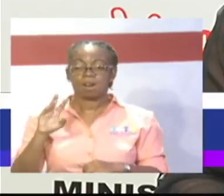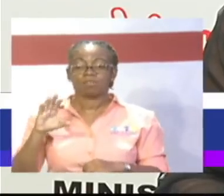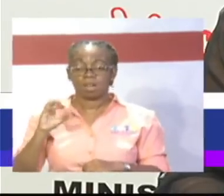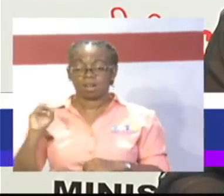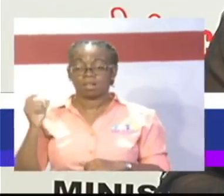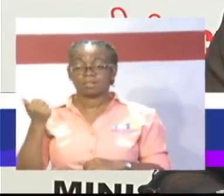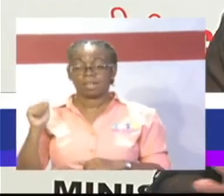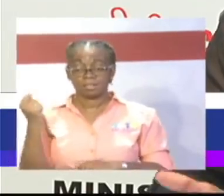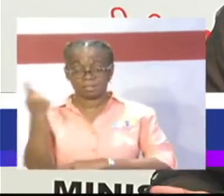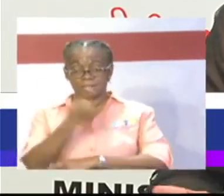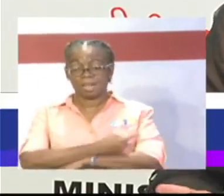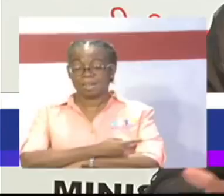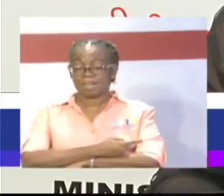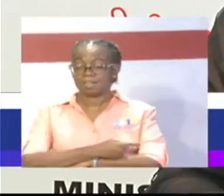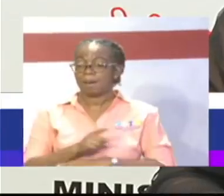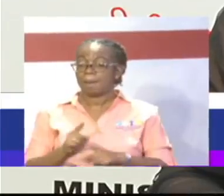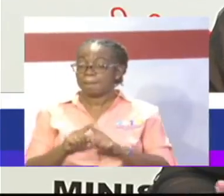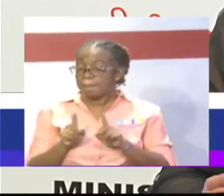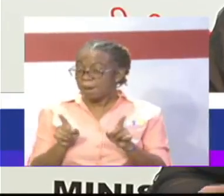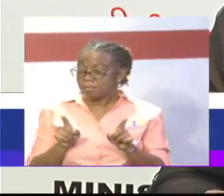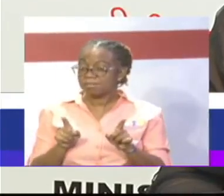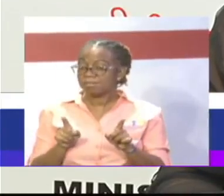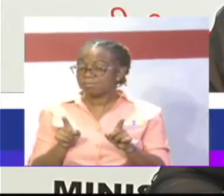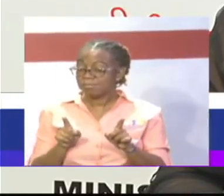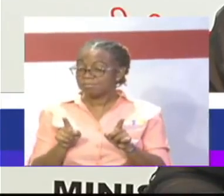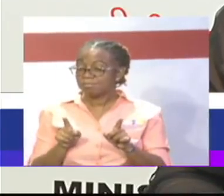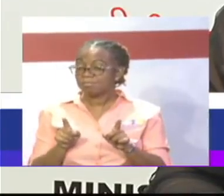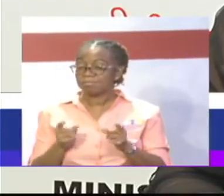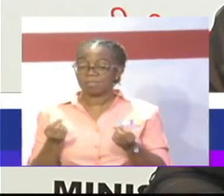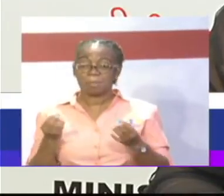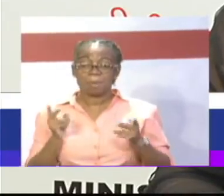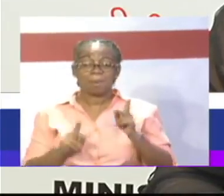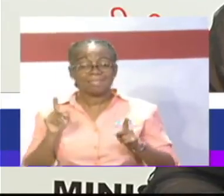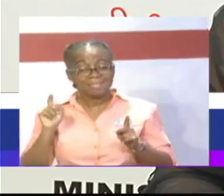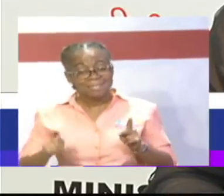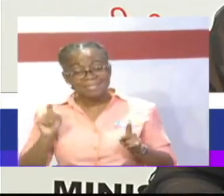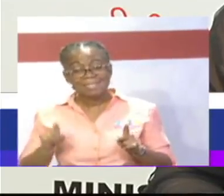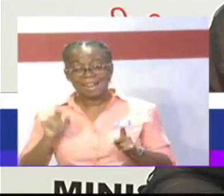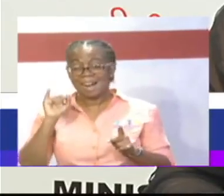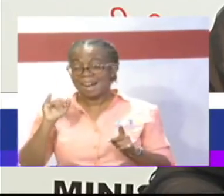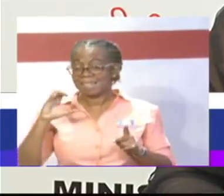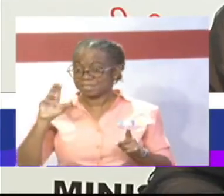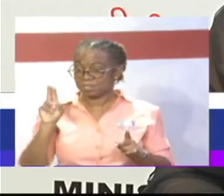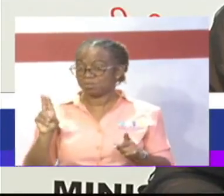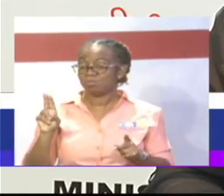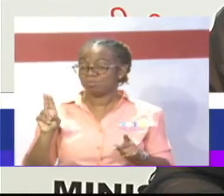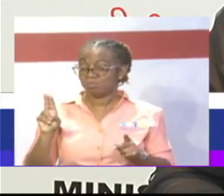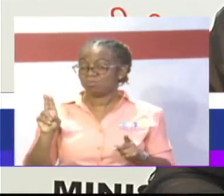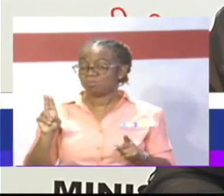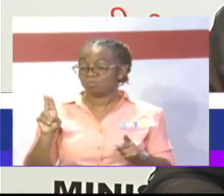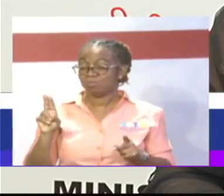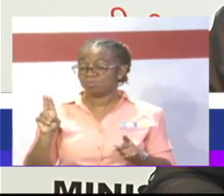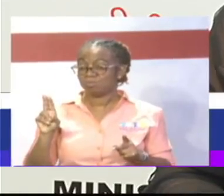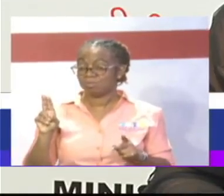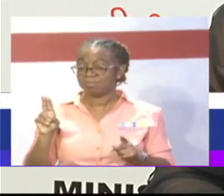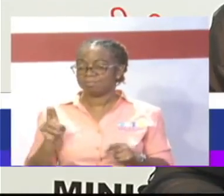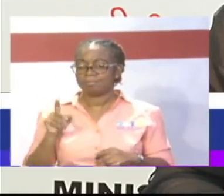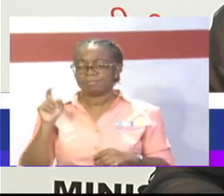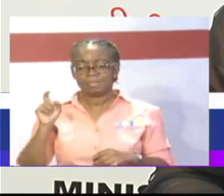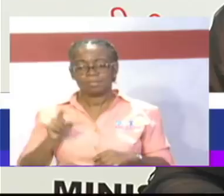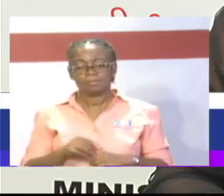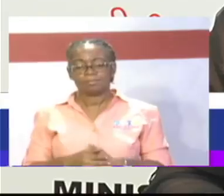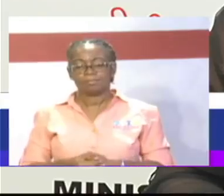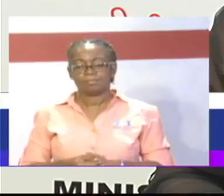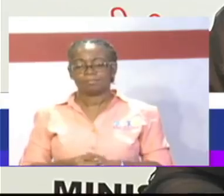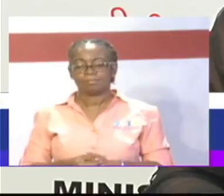have noted that the proportion of critically and severely ill patients, that is patients requiring